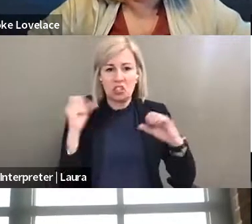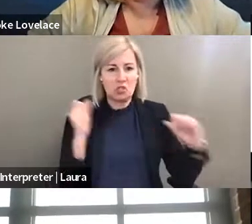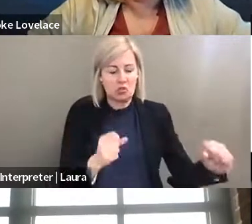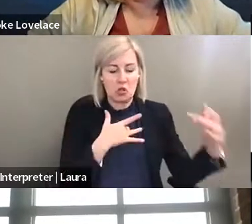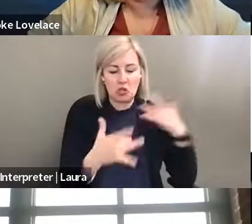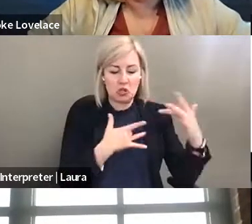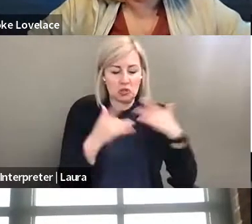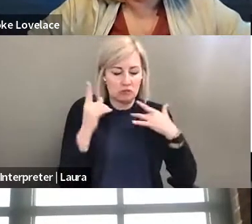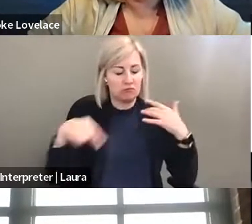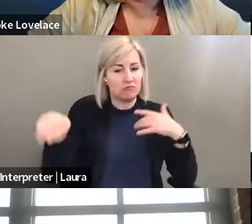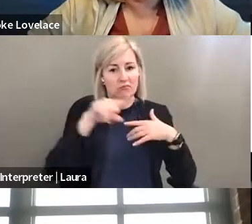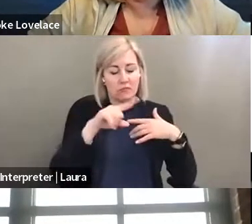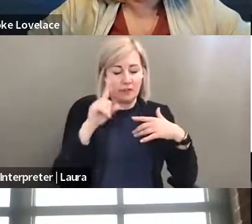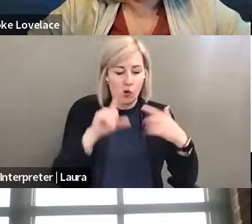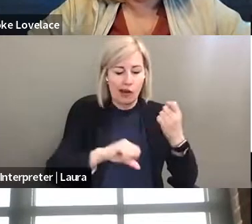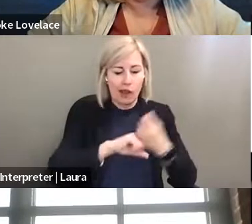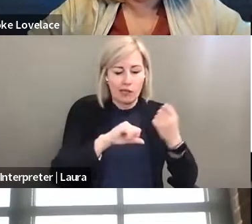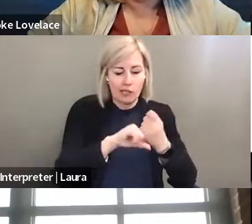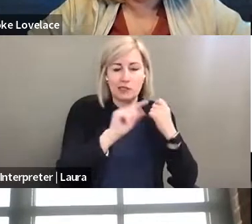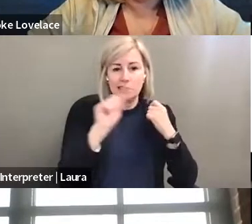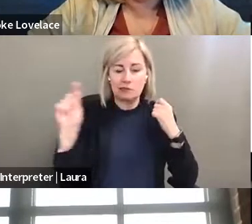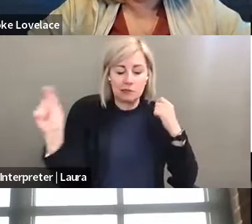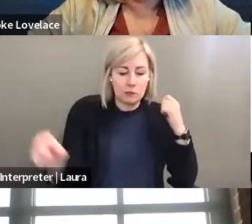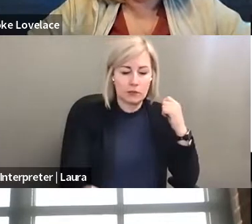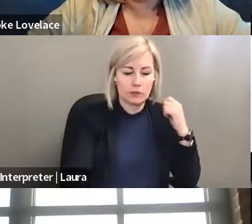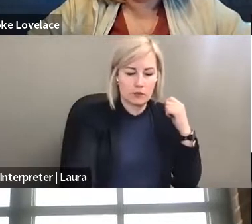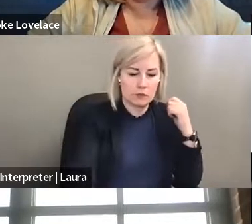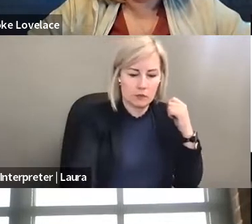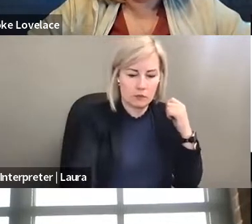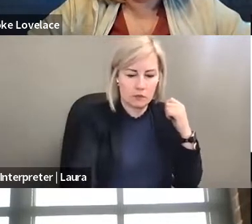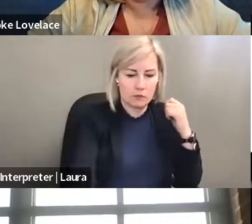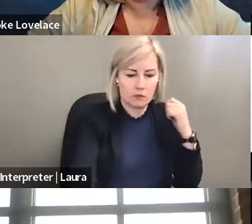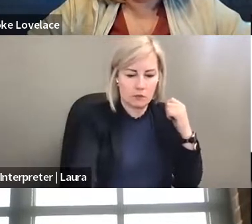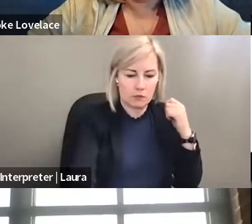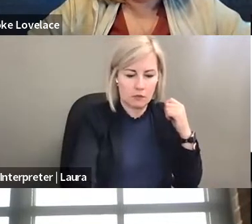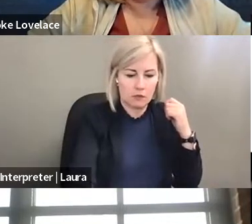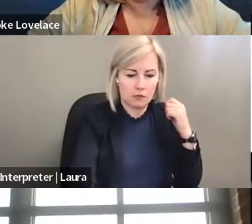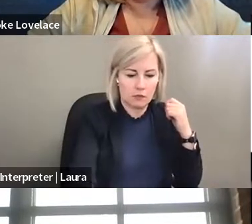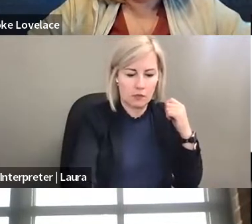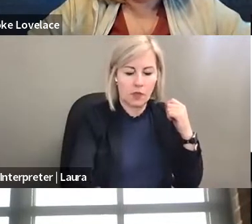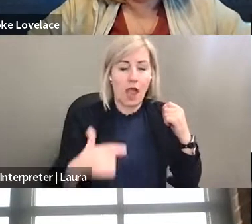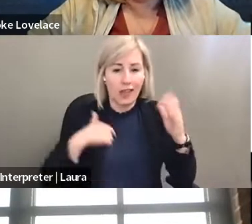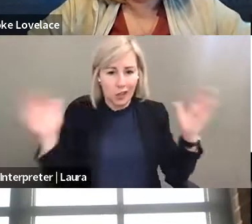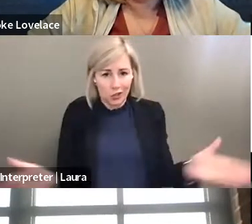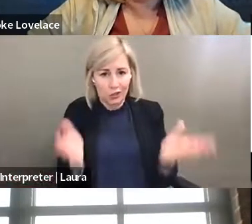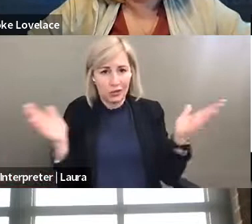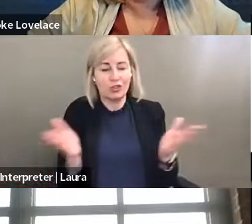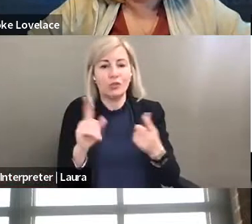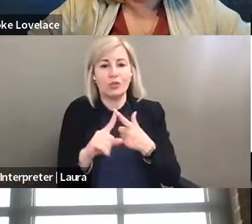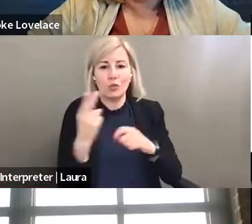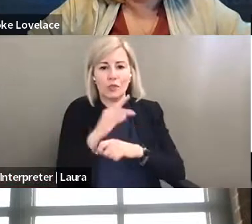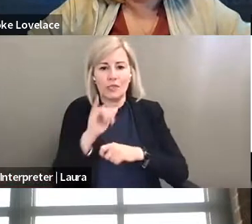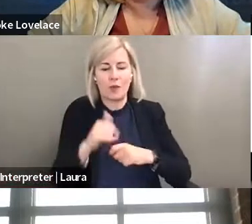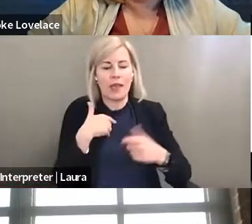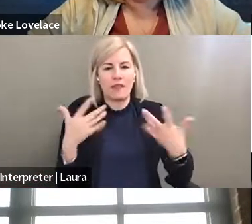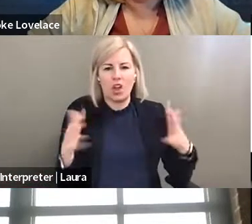and advocates out there. So I encourage you to use that. We have a pre-written message. I